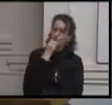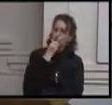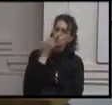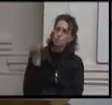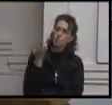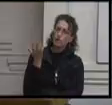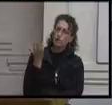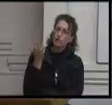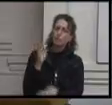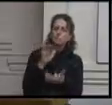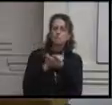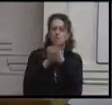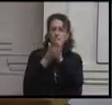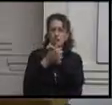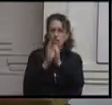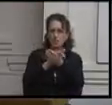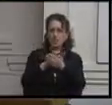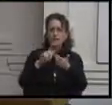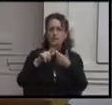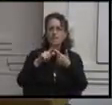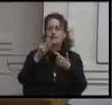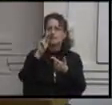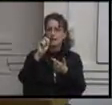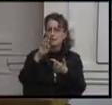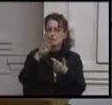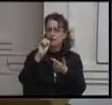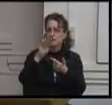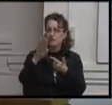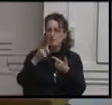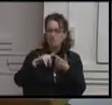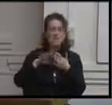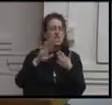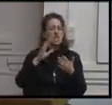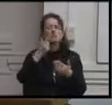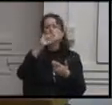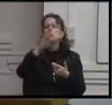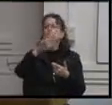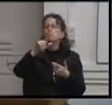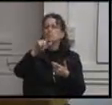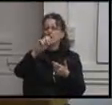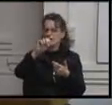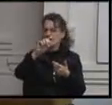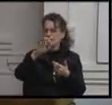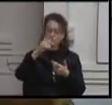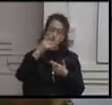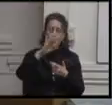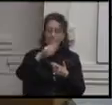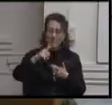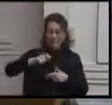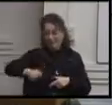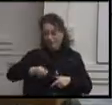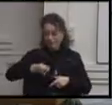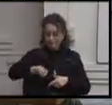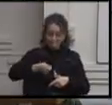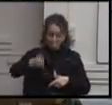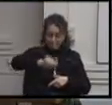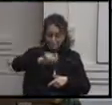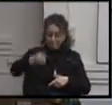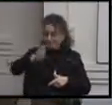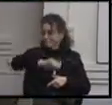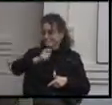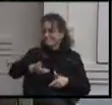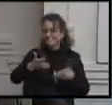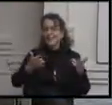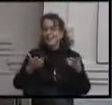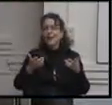We're going to do burgers, we're going to do kebabs. It's going to be a grill type, so mostly meat. People are going to